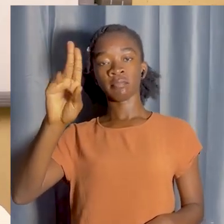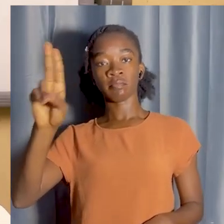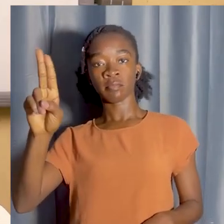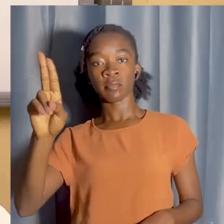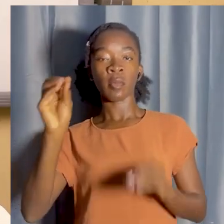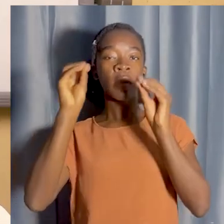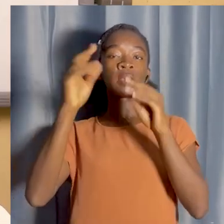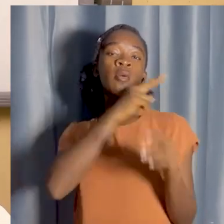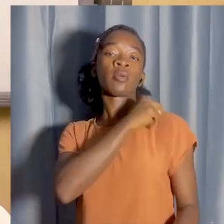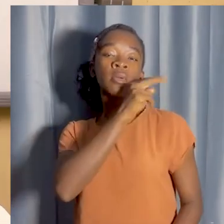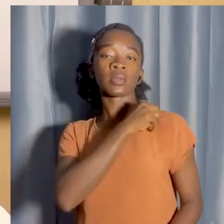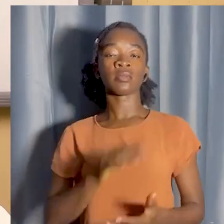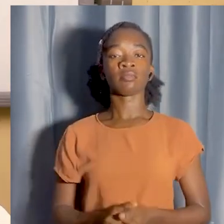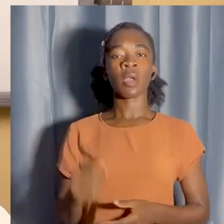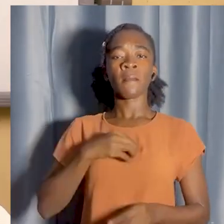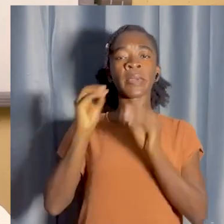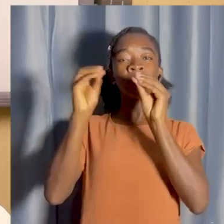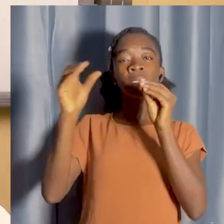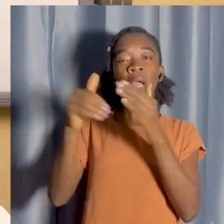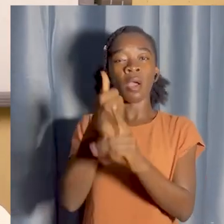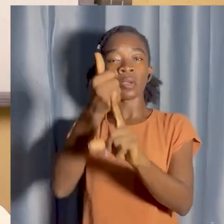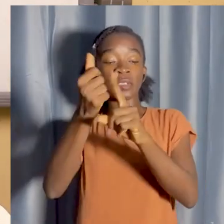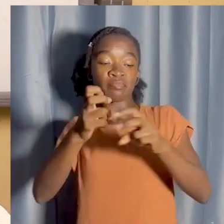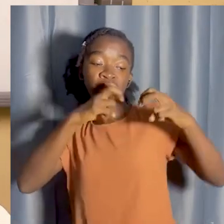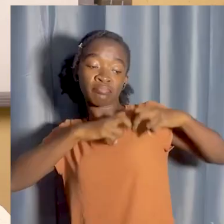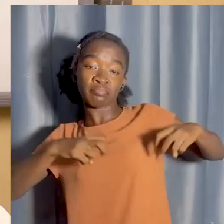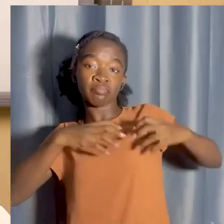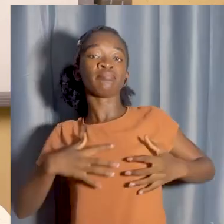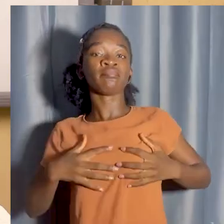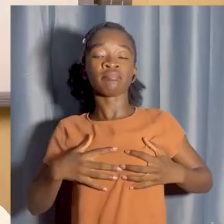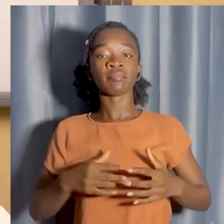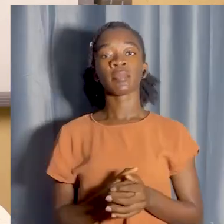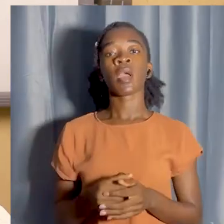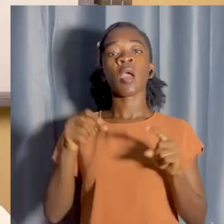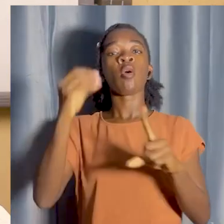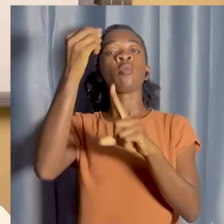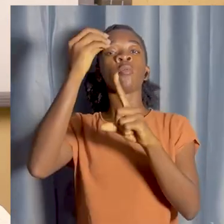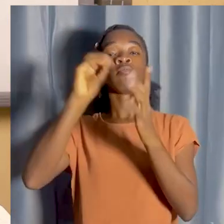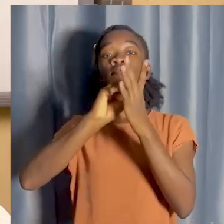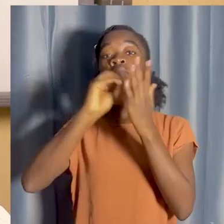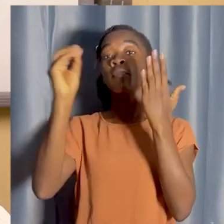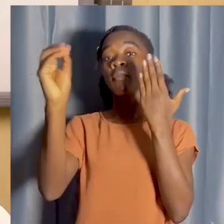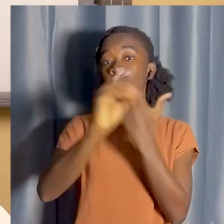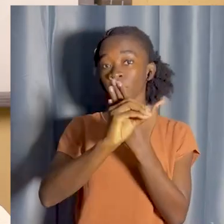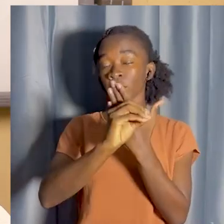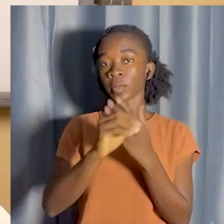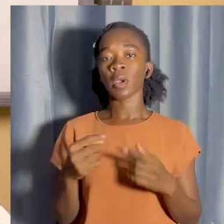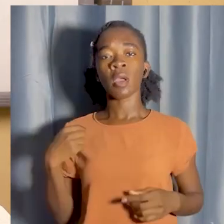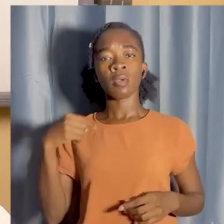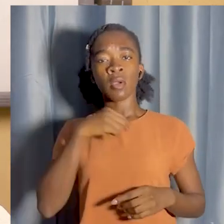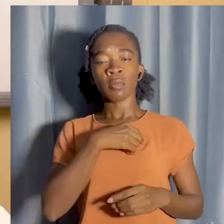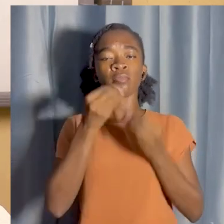to do a self-breast examination. So we are in the month of October, and we like to remind everybody